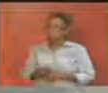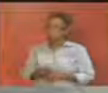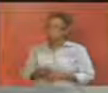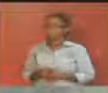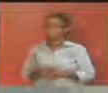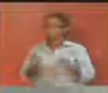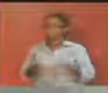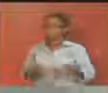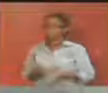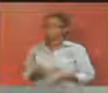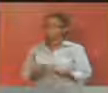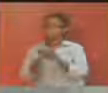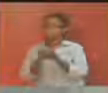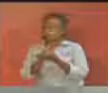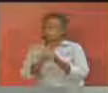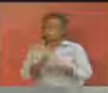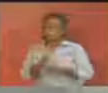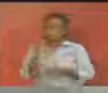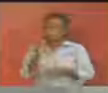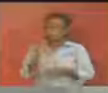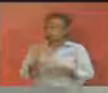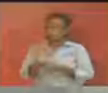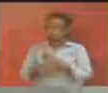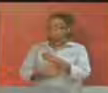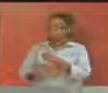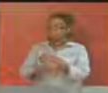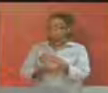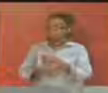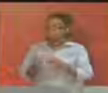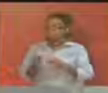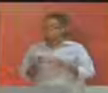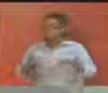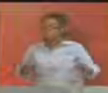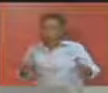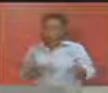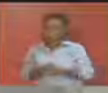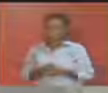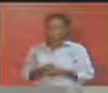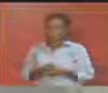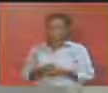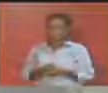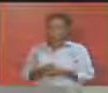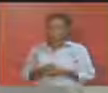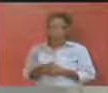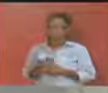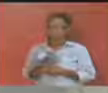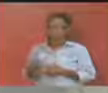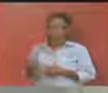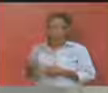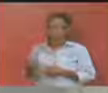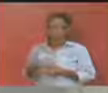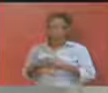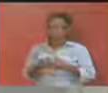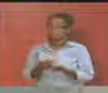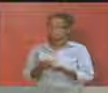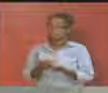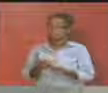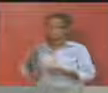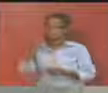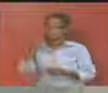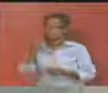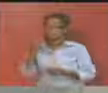transmission. So how good is that evidence? And for the CMO, how do you anticipate that this could play into